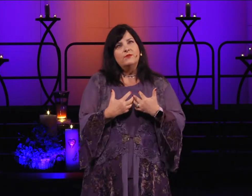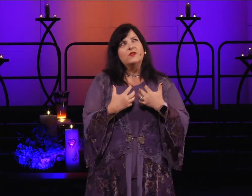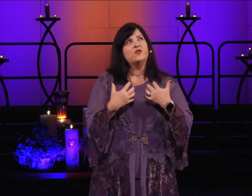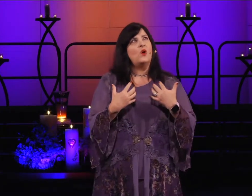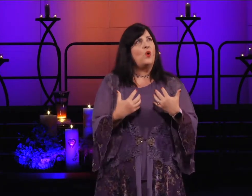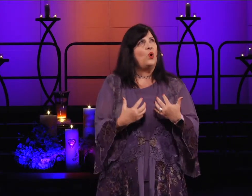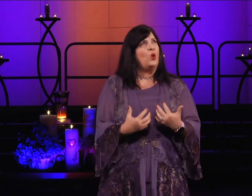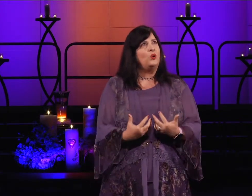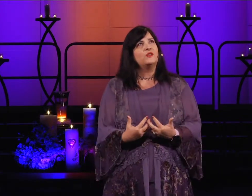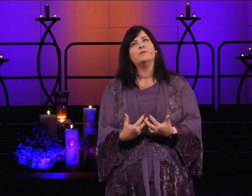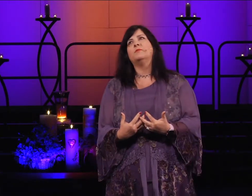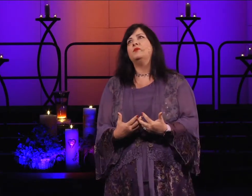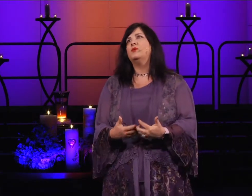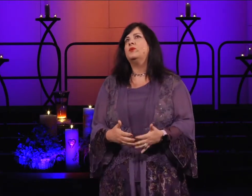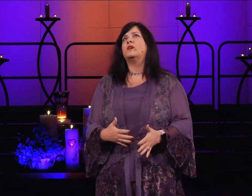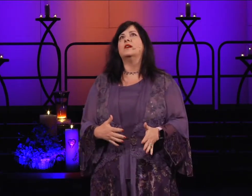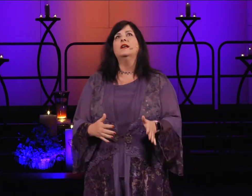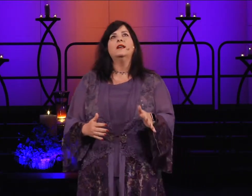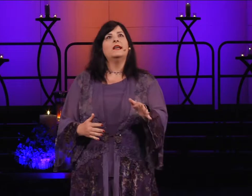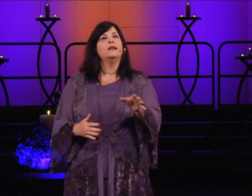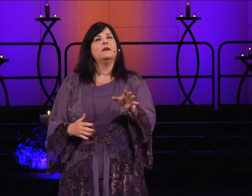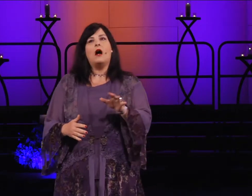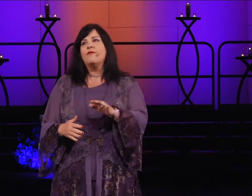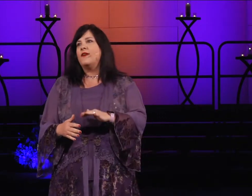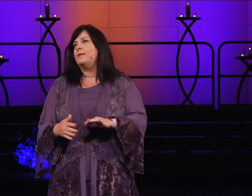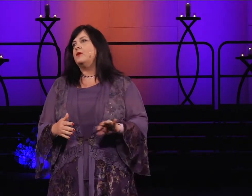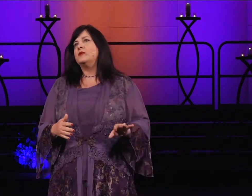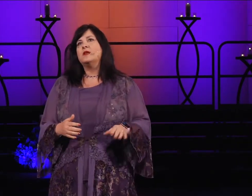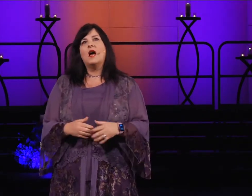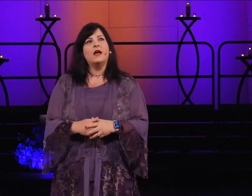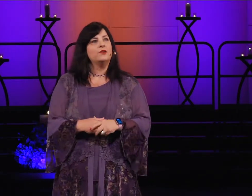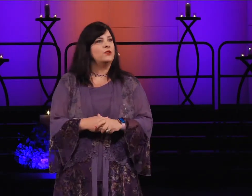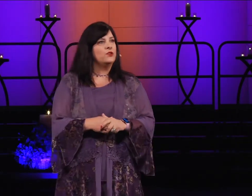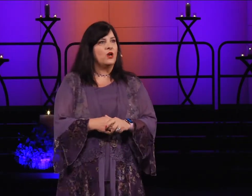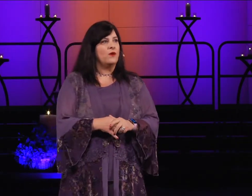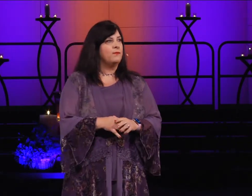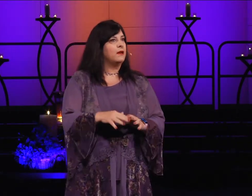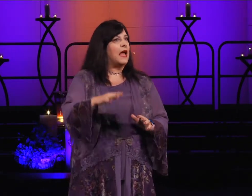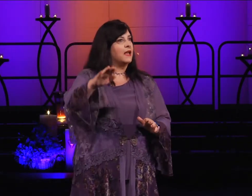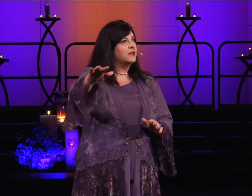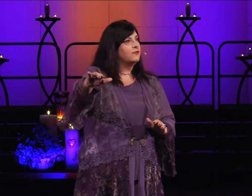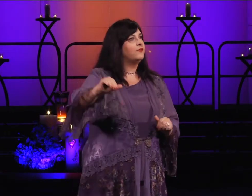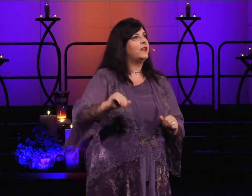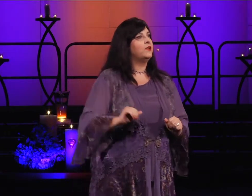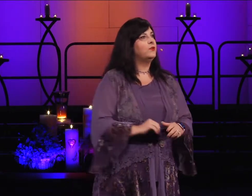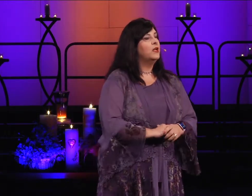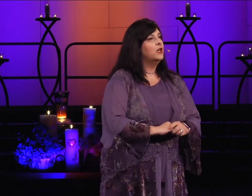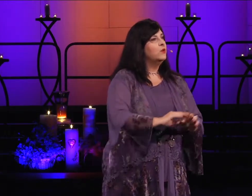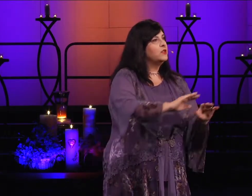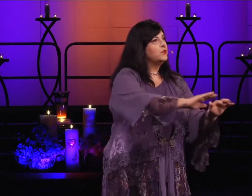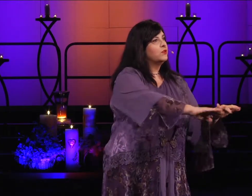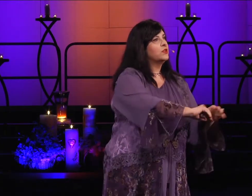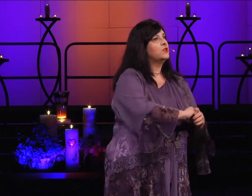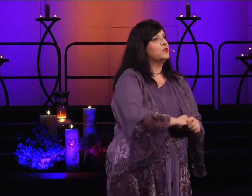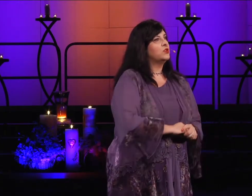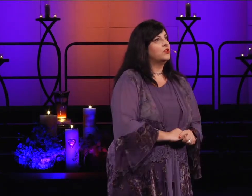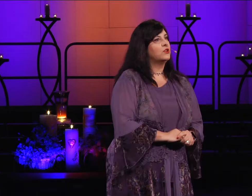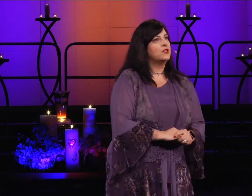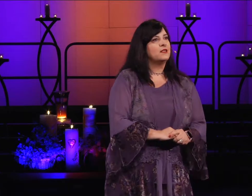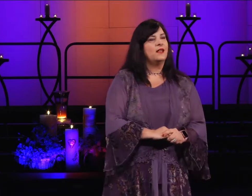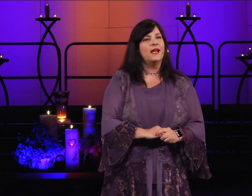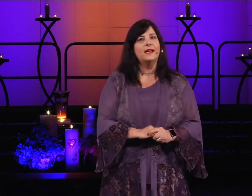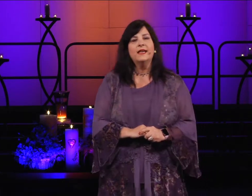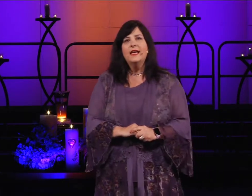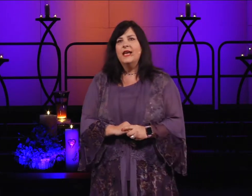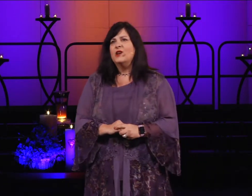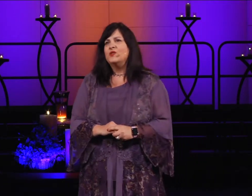wholeness, and it was so wholesome and pure. And our family was not church-going, but I had a little friend who went to a Christian church